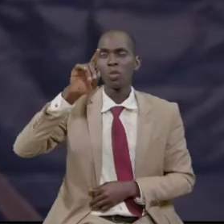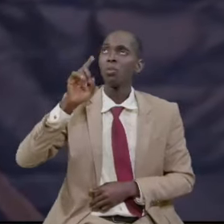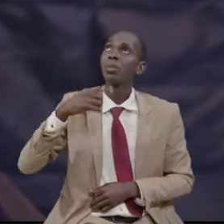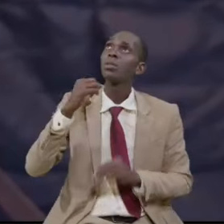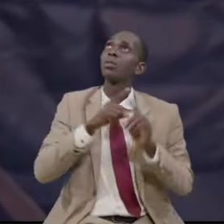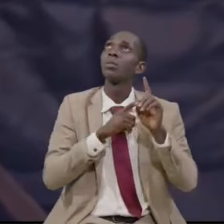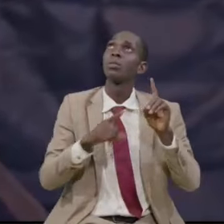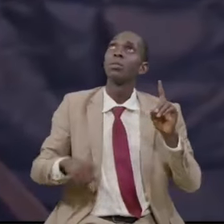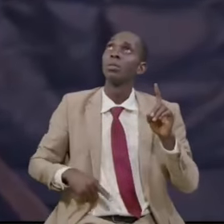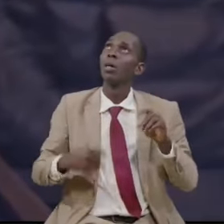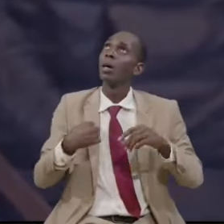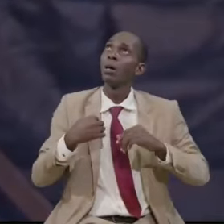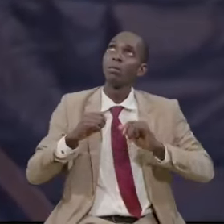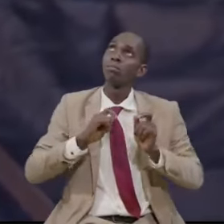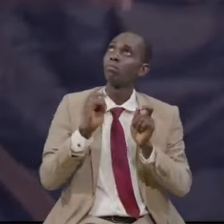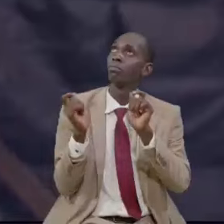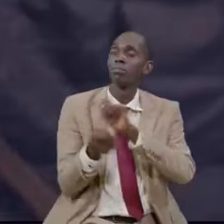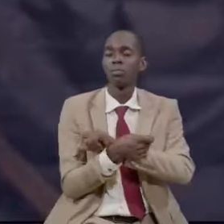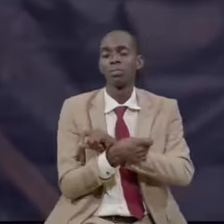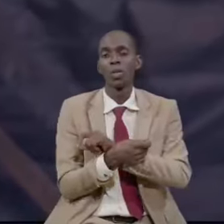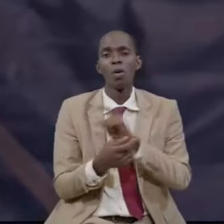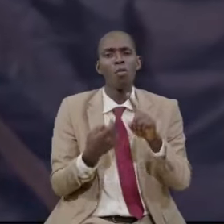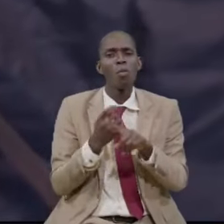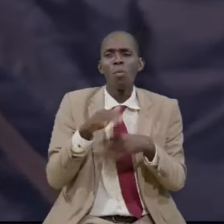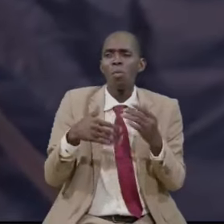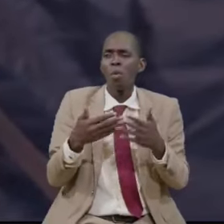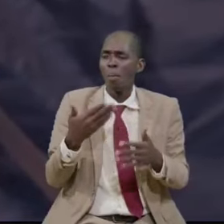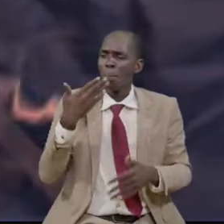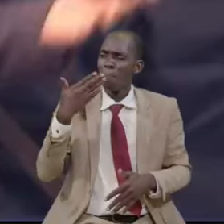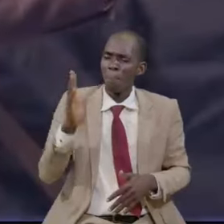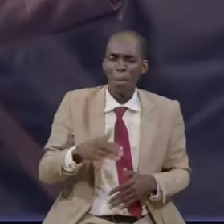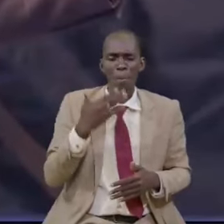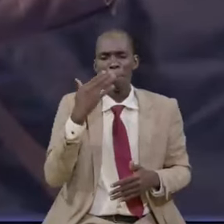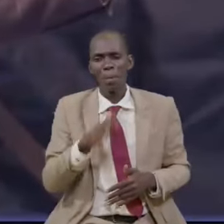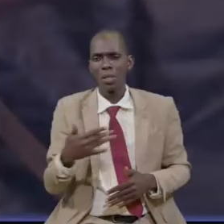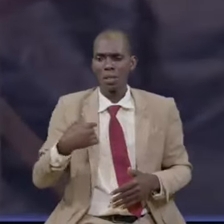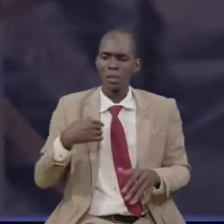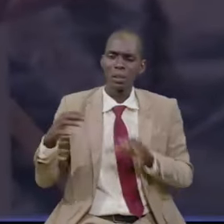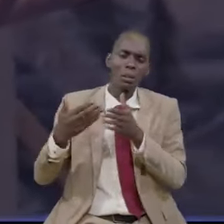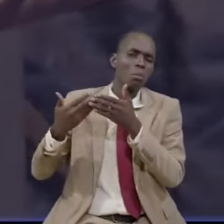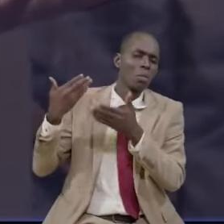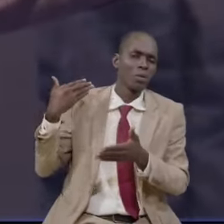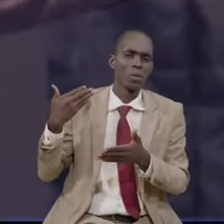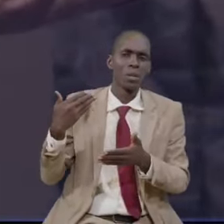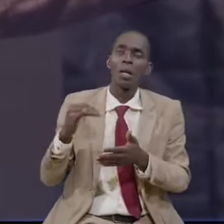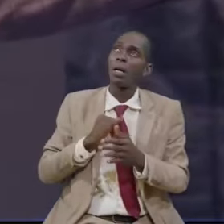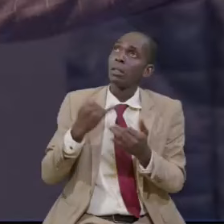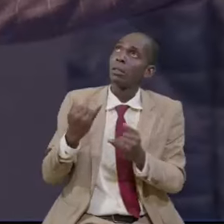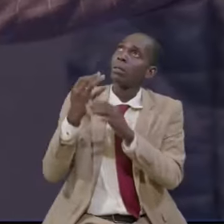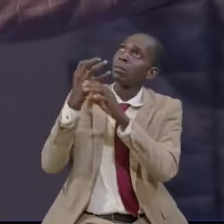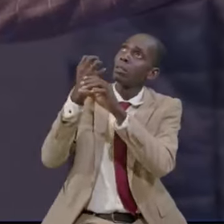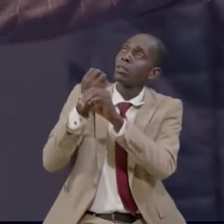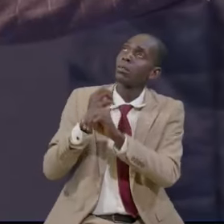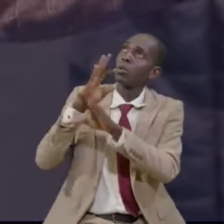away from all the bad things I've done before. I receive this gift of